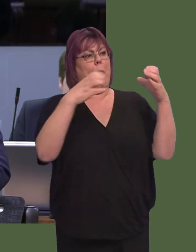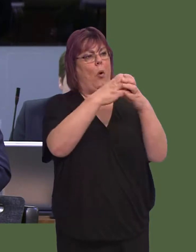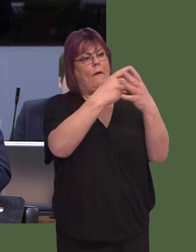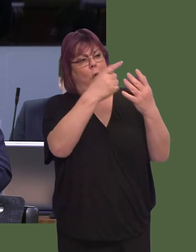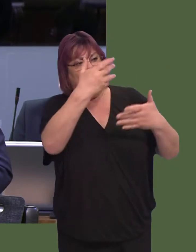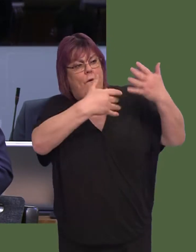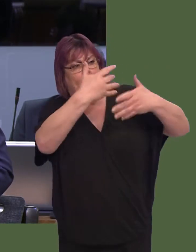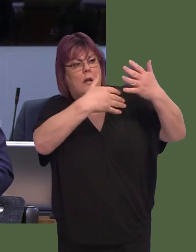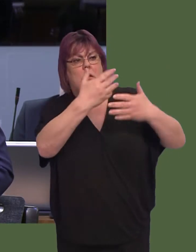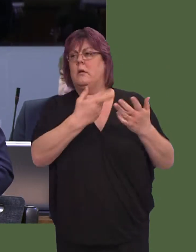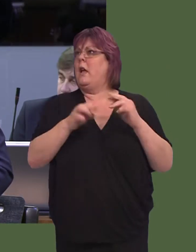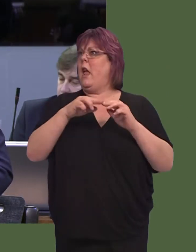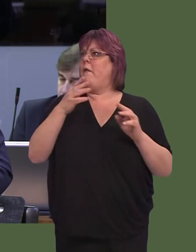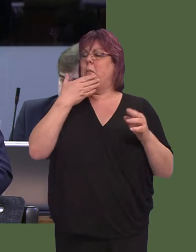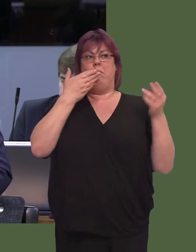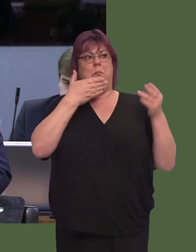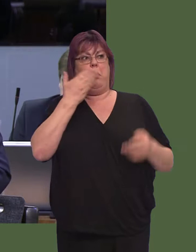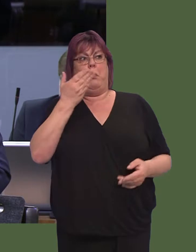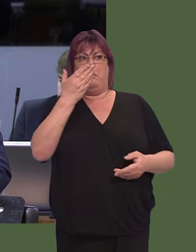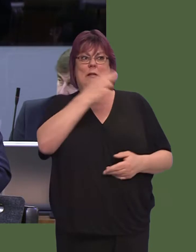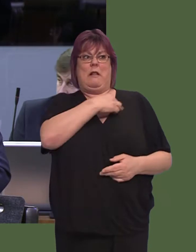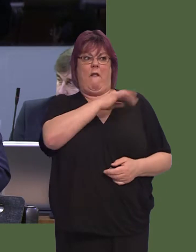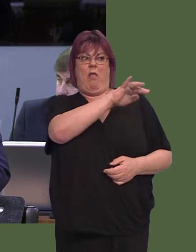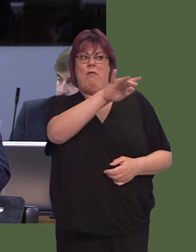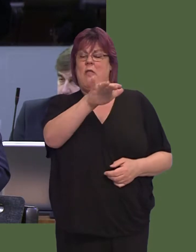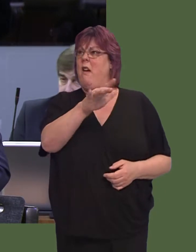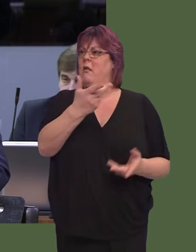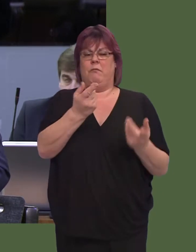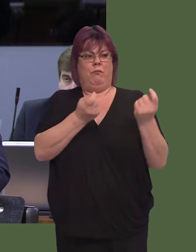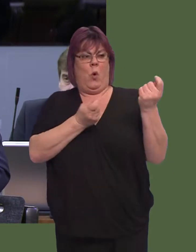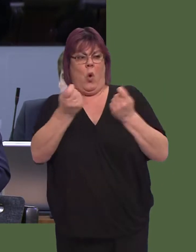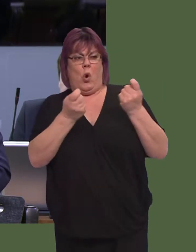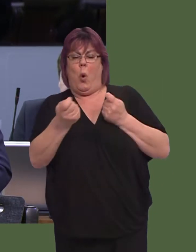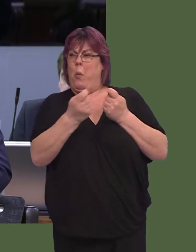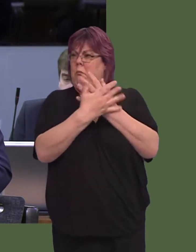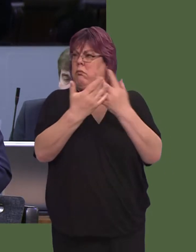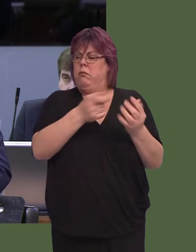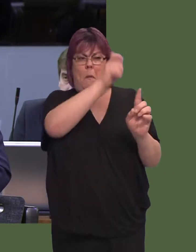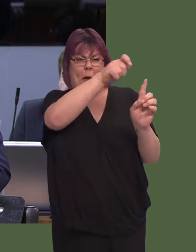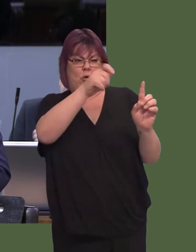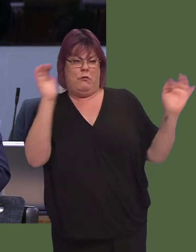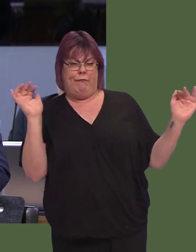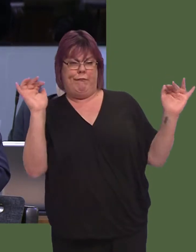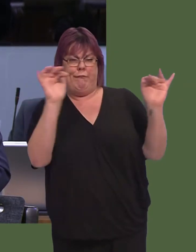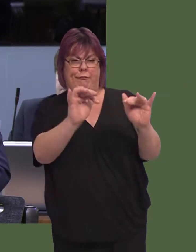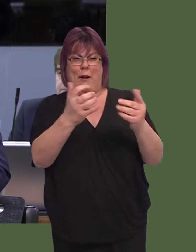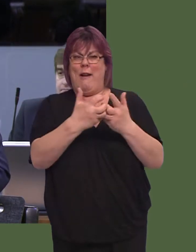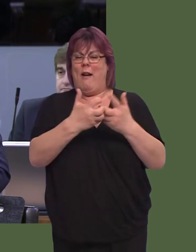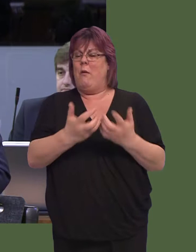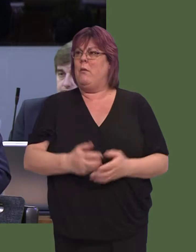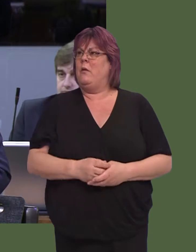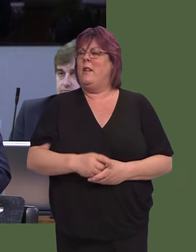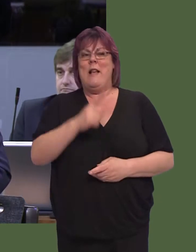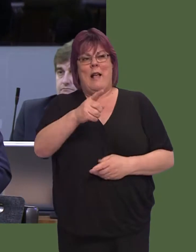boards. If you haven't got the staff on the front line, how on earth are you able to deal with the patients coming through the front door and